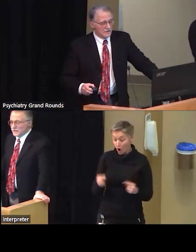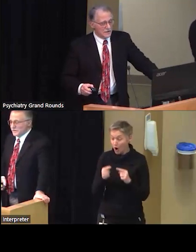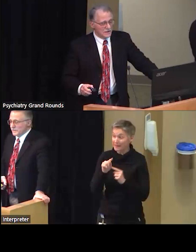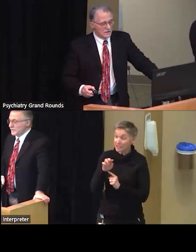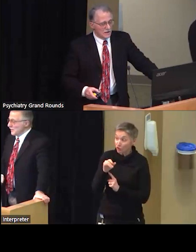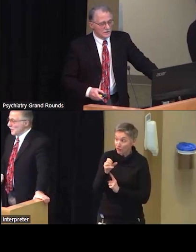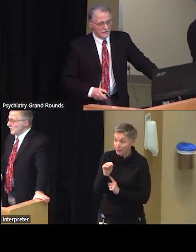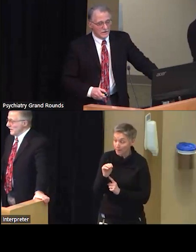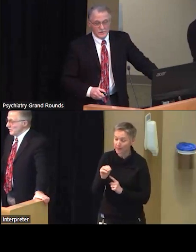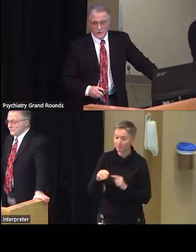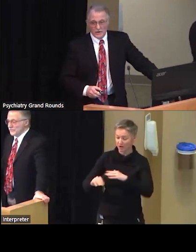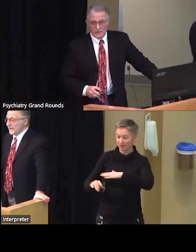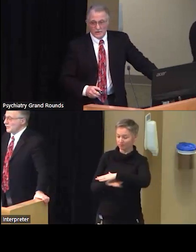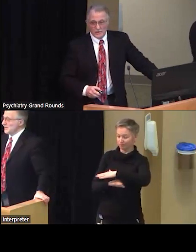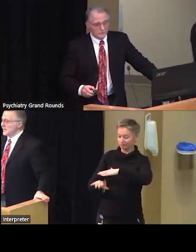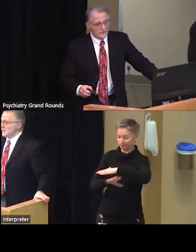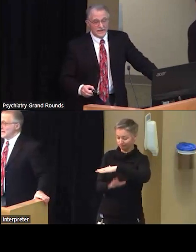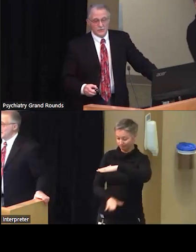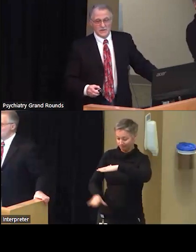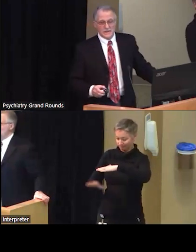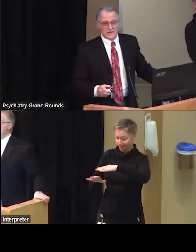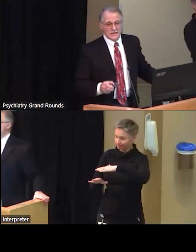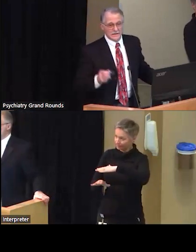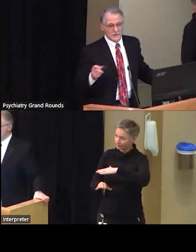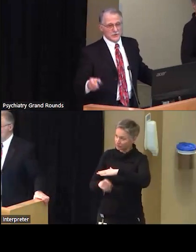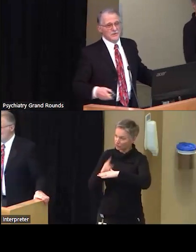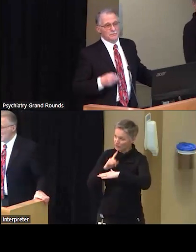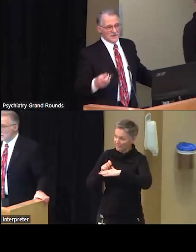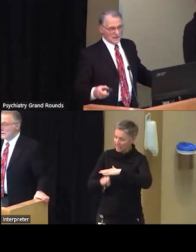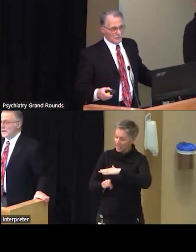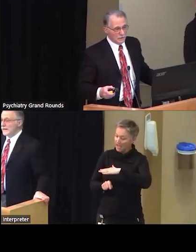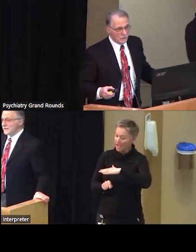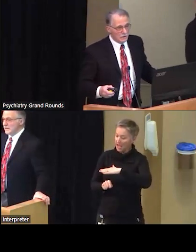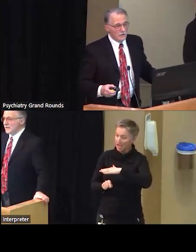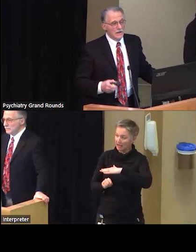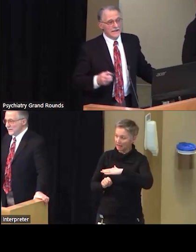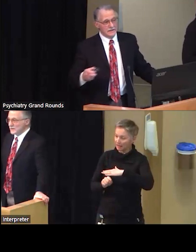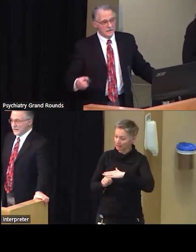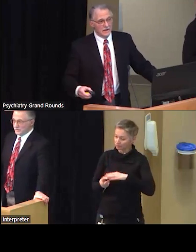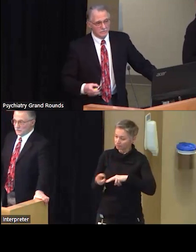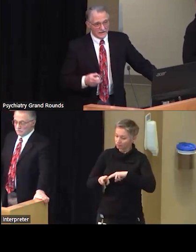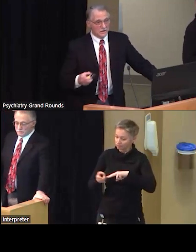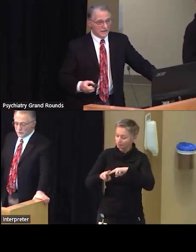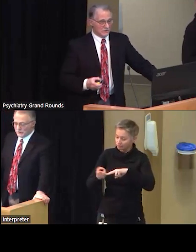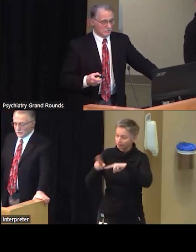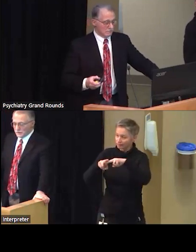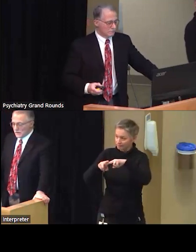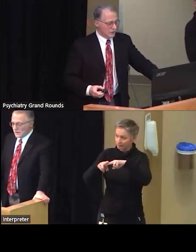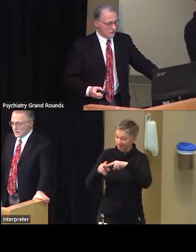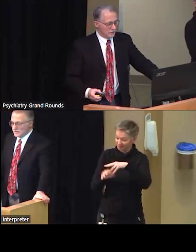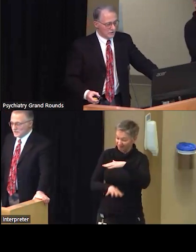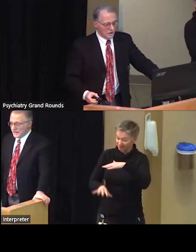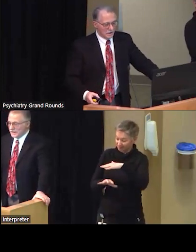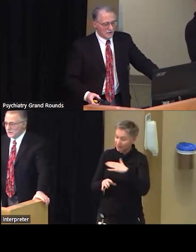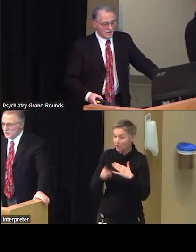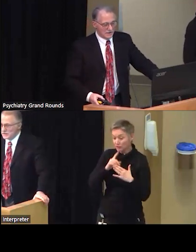there's a lot of things under the water level that really can contribute, build up, and are being looked at from point